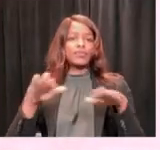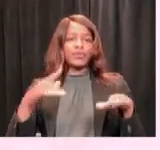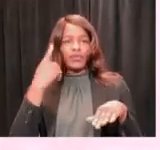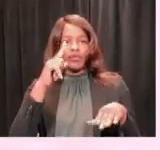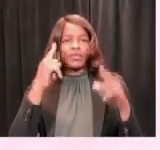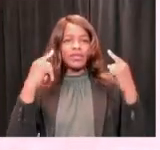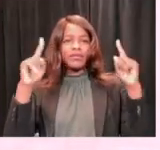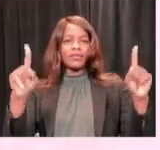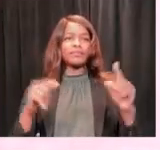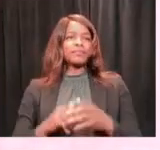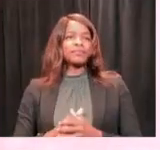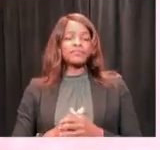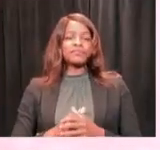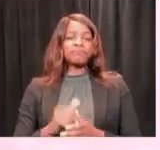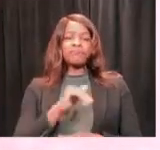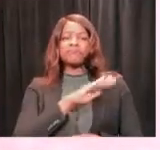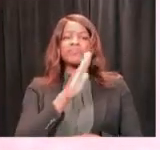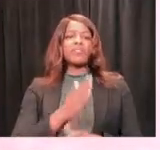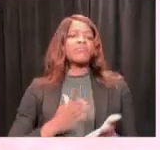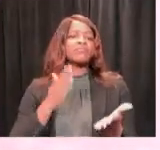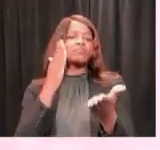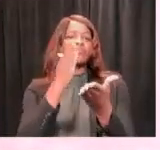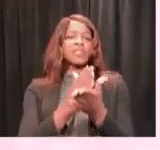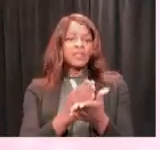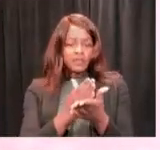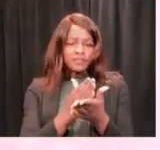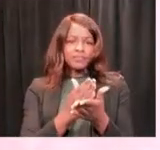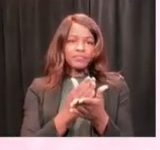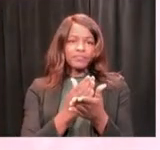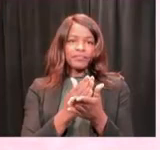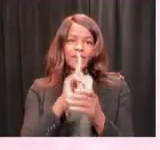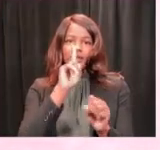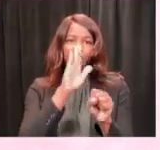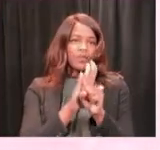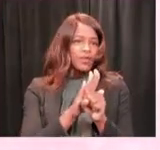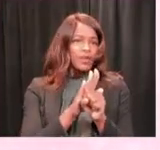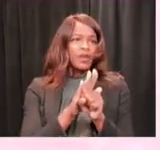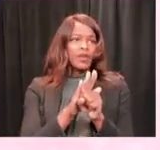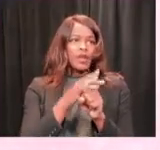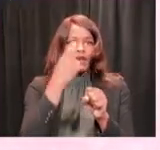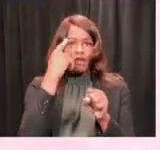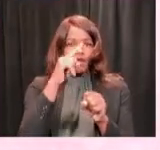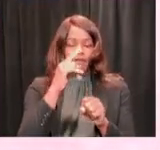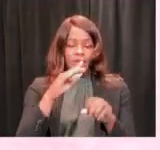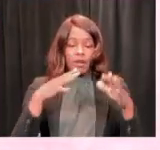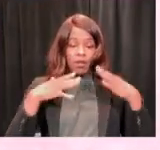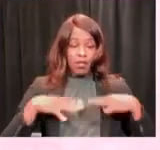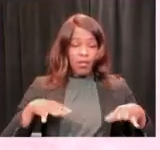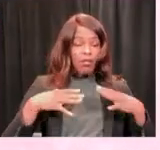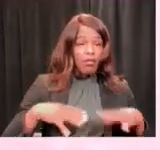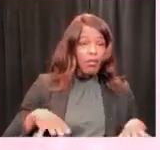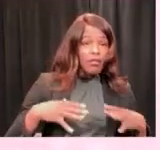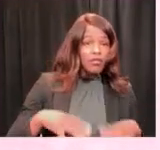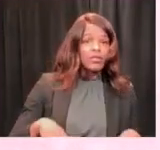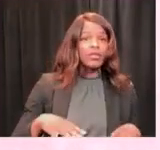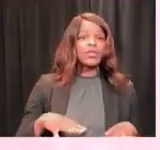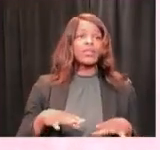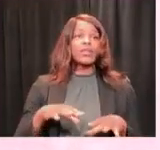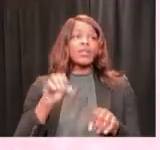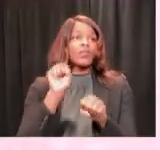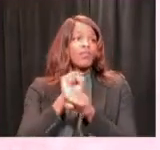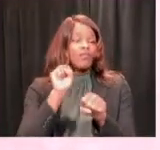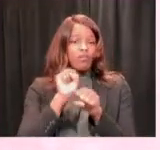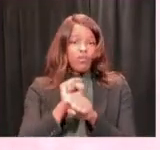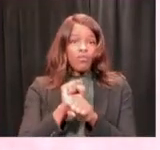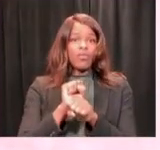undying commitment, whether it was the details of their appearance or whether it was their academics or whether it was their